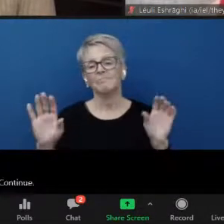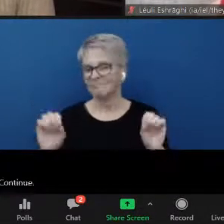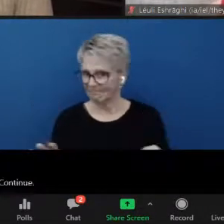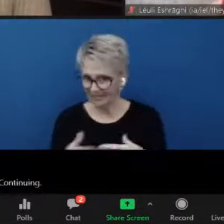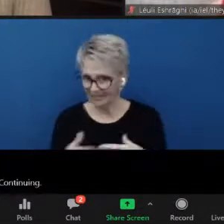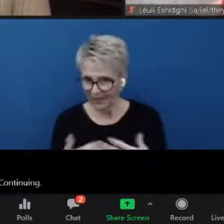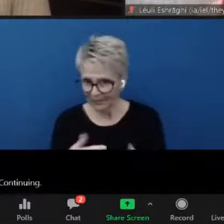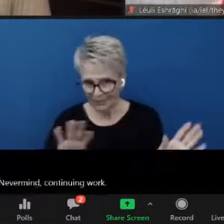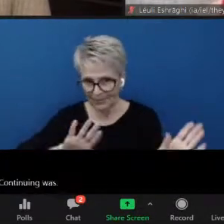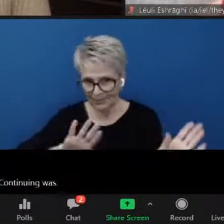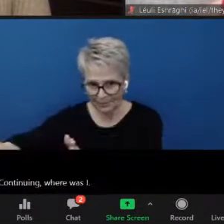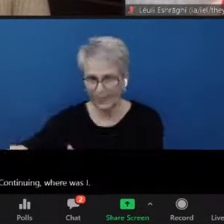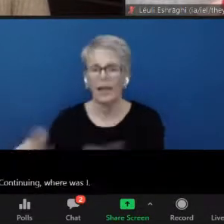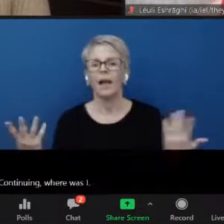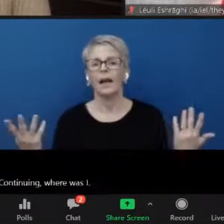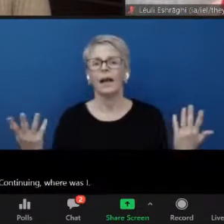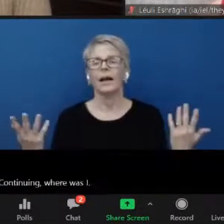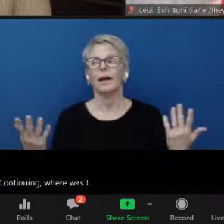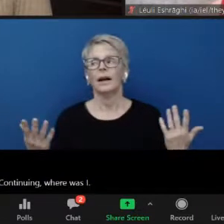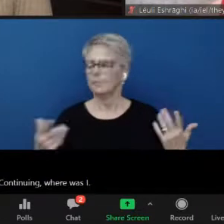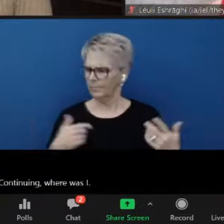Continuing, where was I?